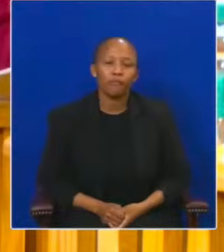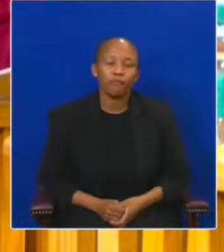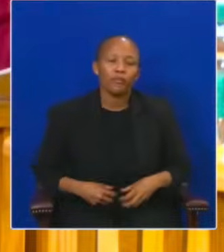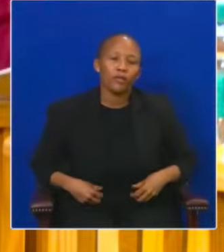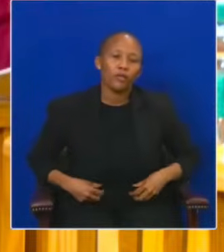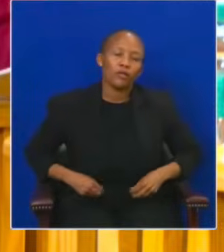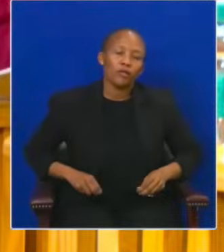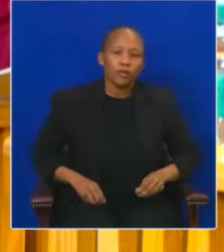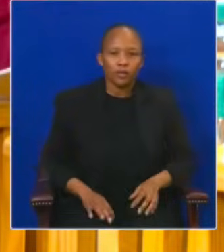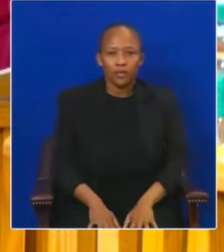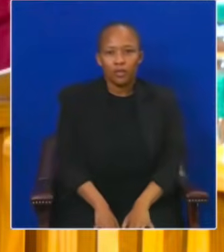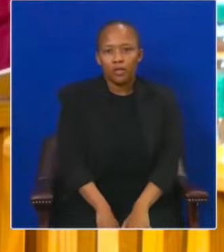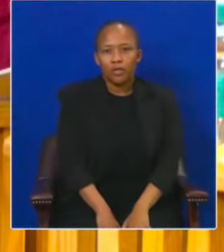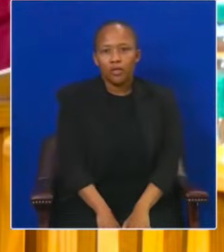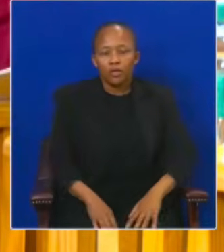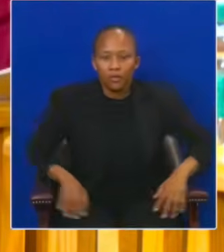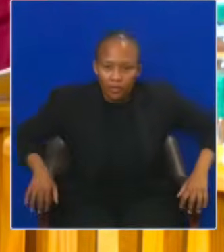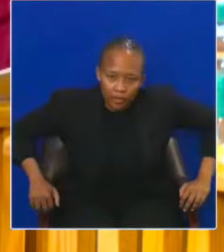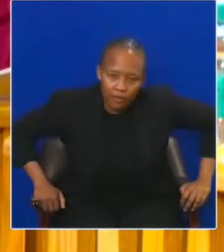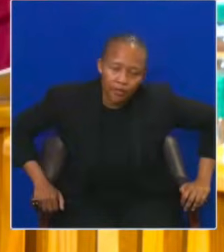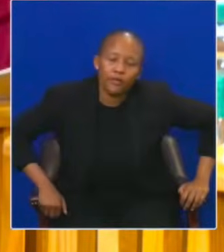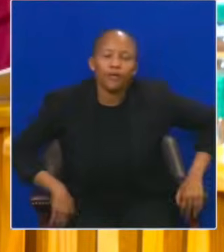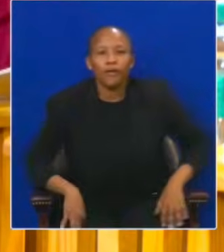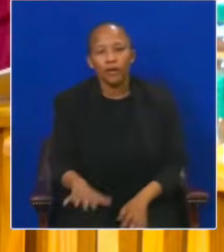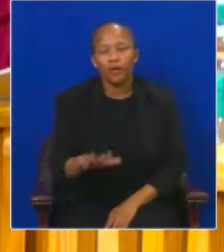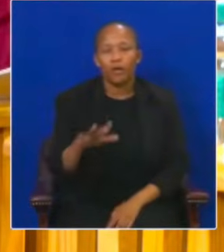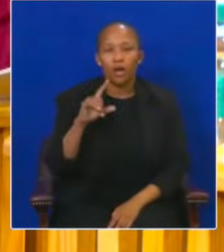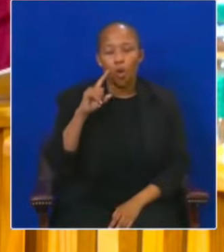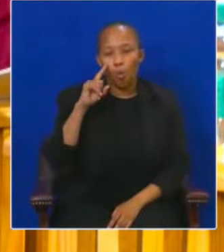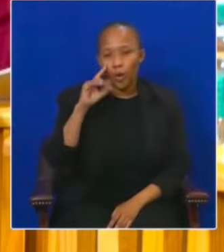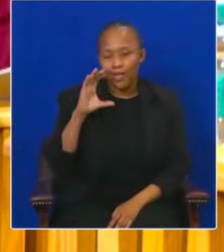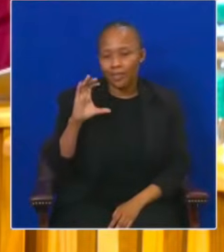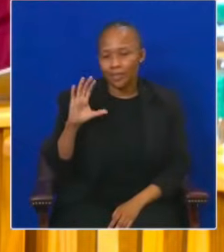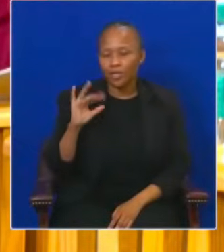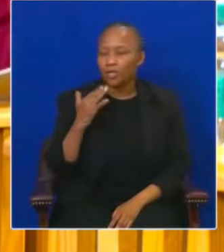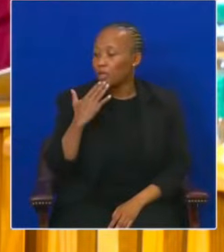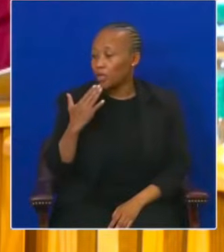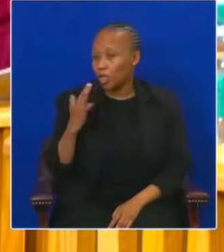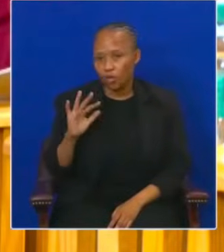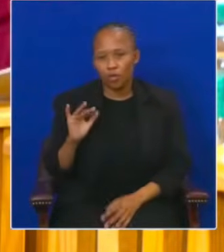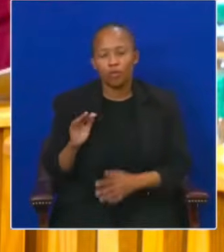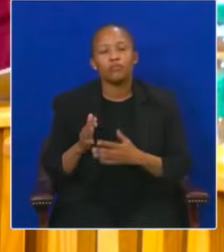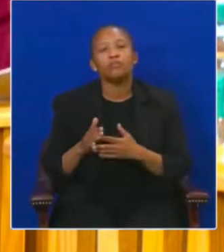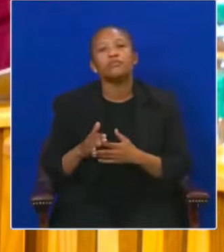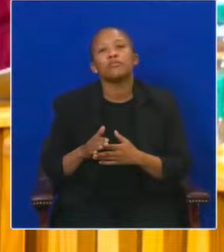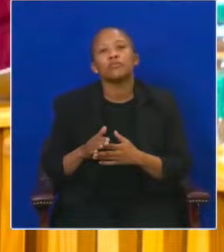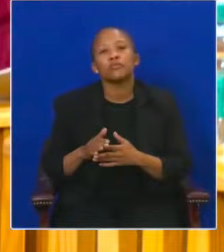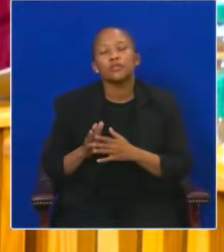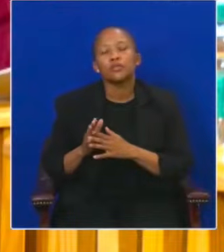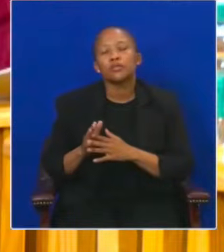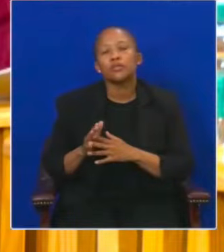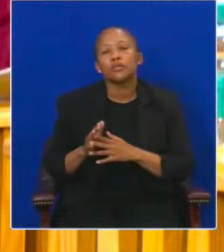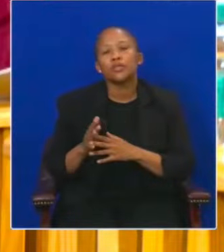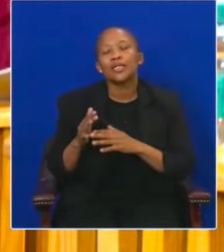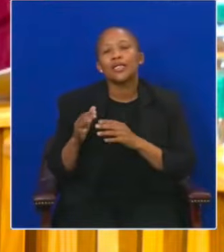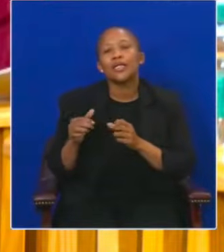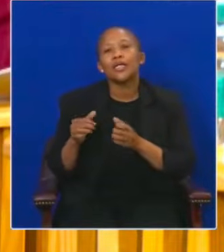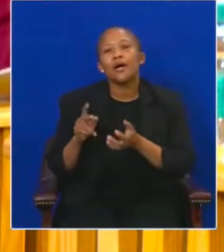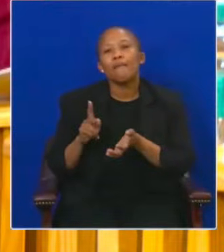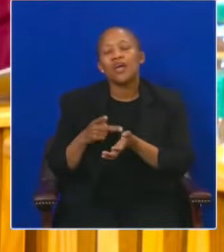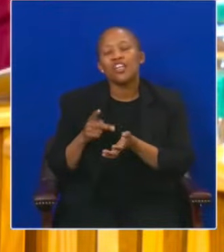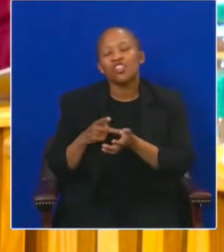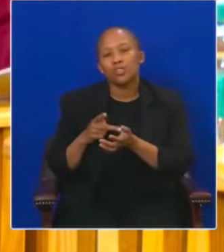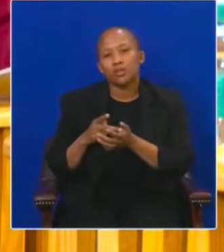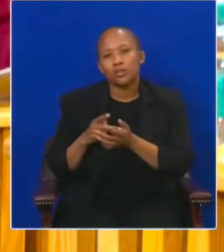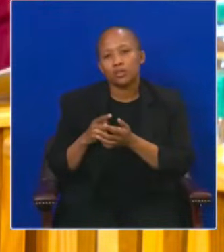C. Could I ask you then to turn to page 15 of the annexure bundle? This will be the